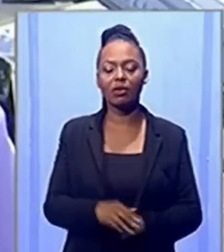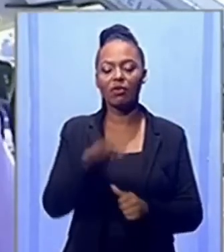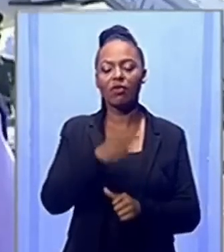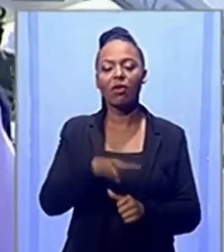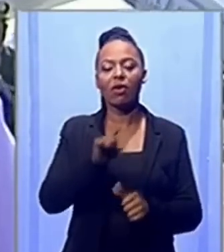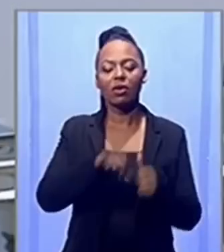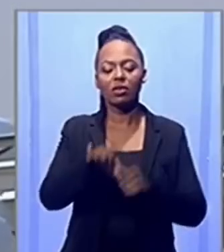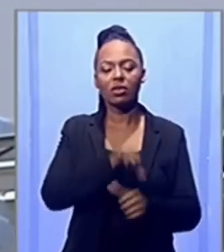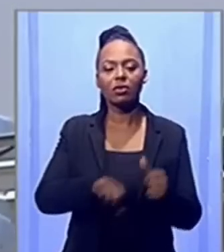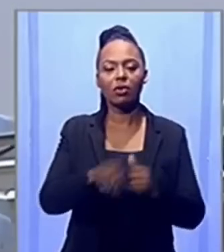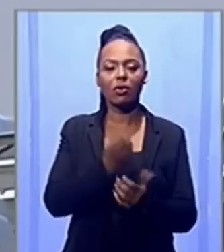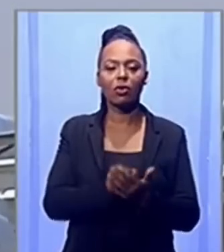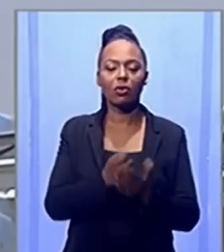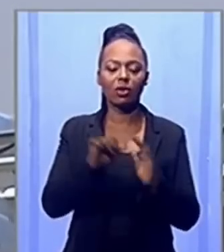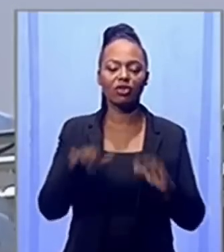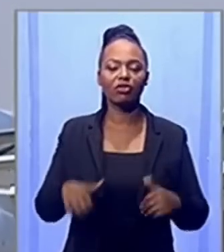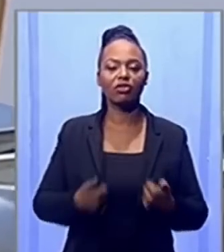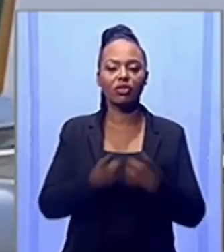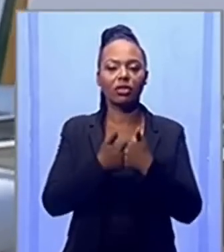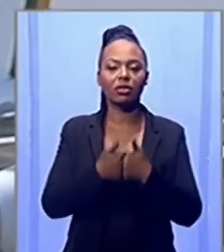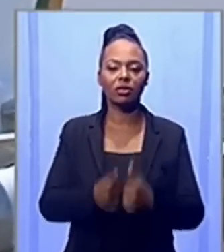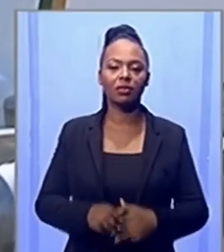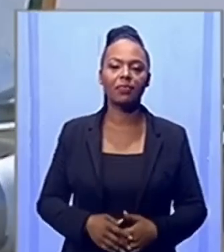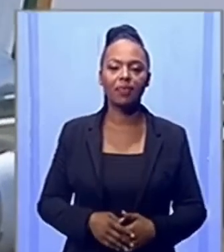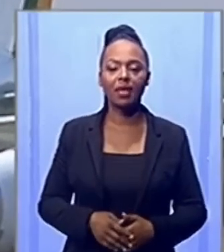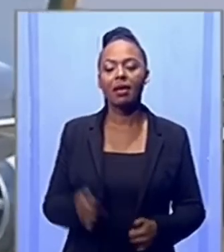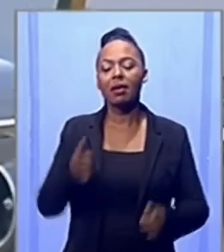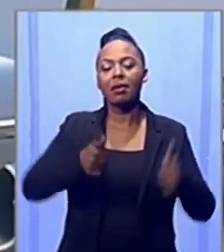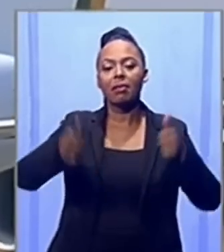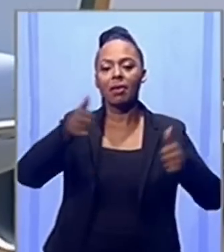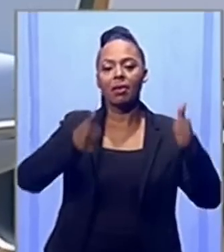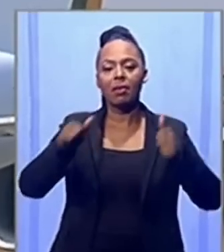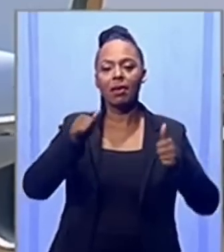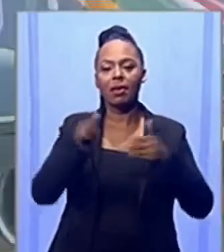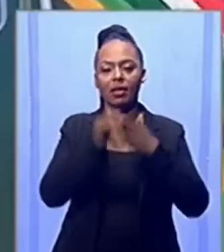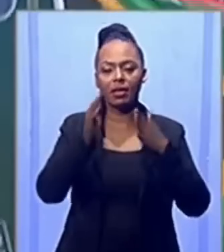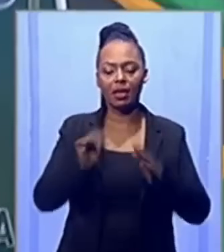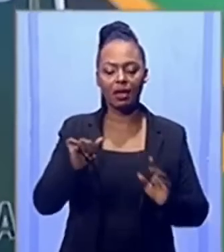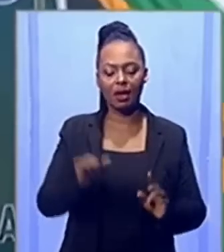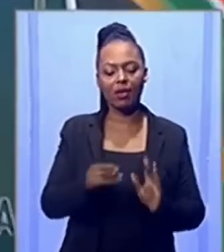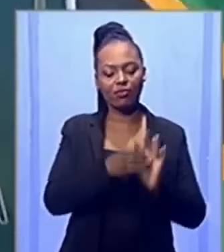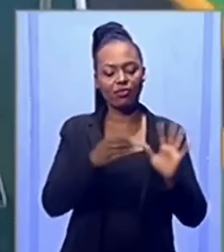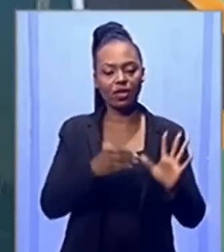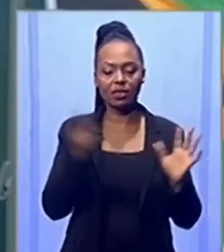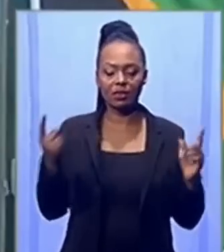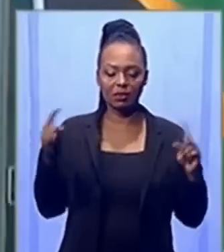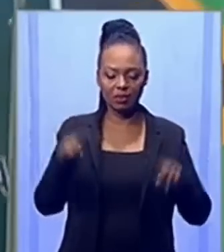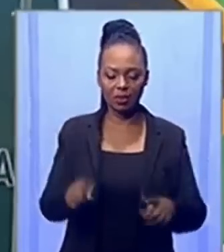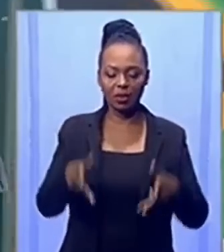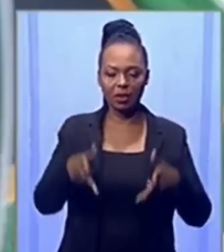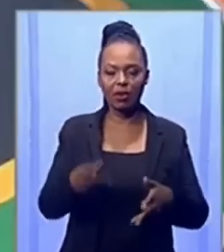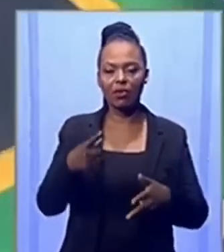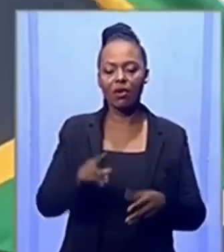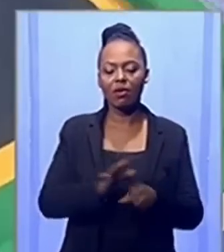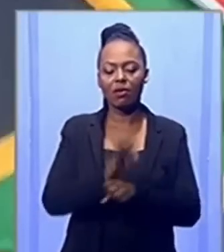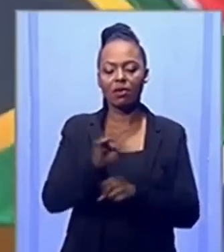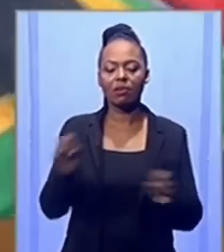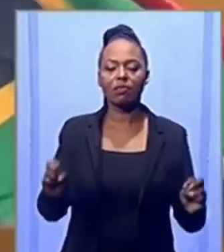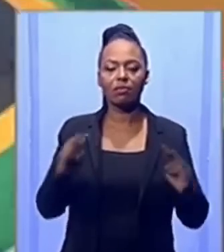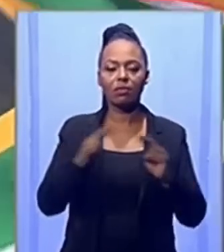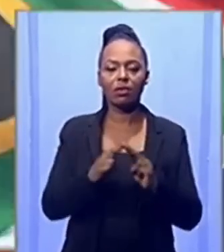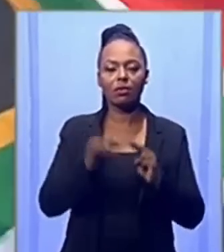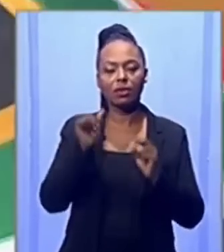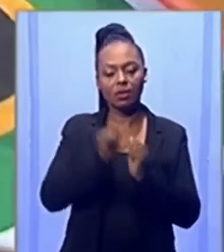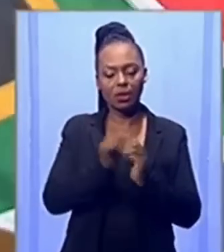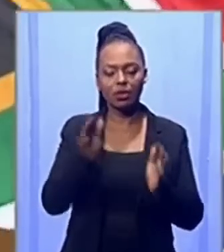socio-economic challenges. Baetapele ba dinaha tsa BRICS ba se ba qadile ho fihla kwano Afrika Borwa sebokeng sa 15 sa BRICS se qalang